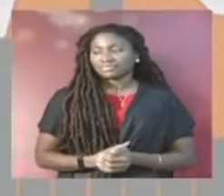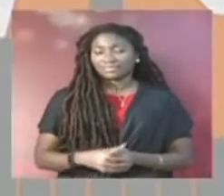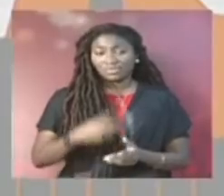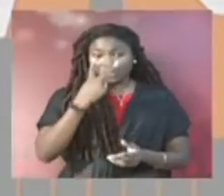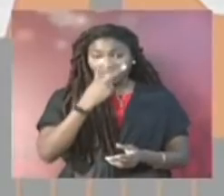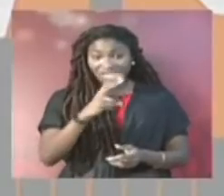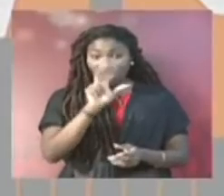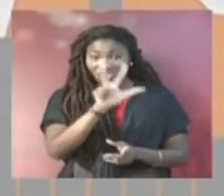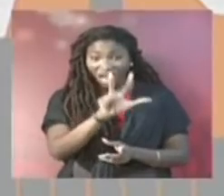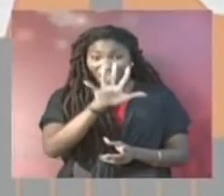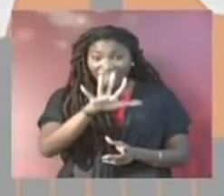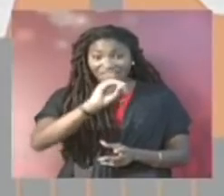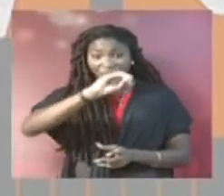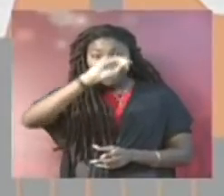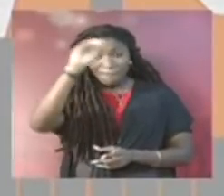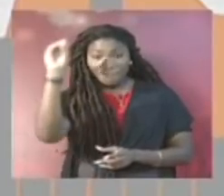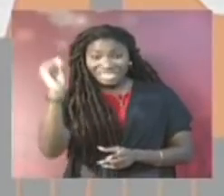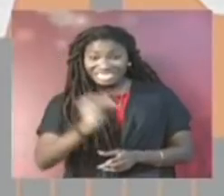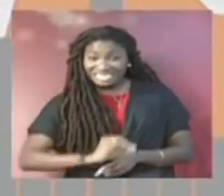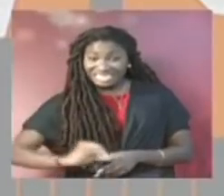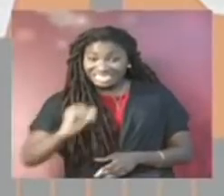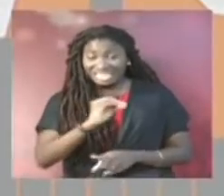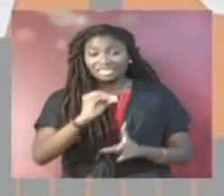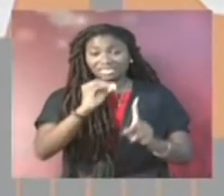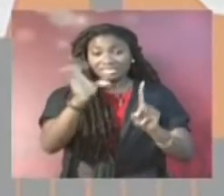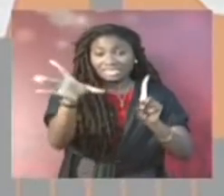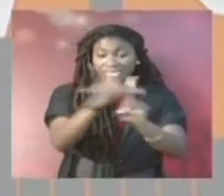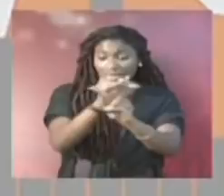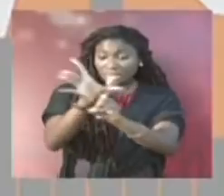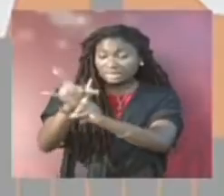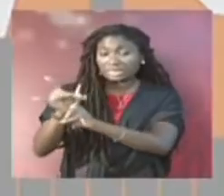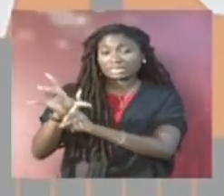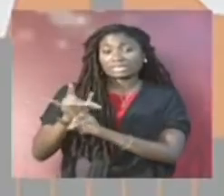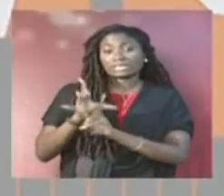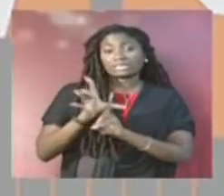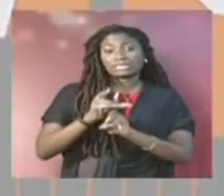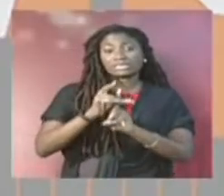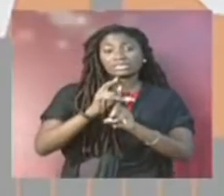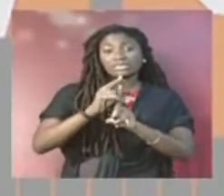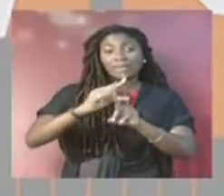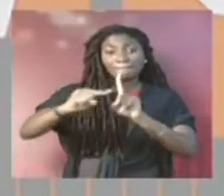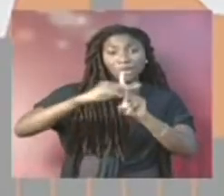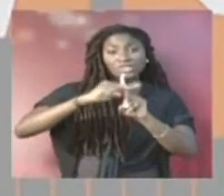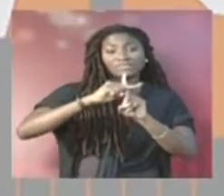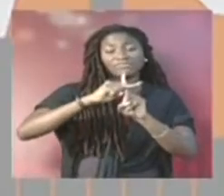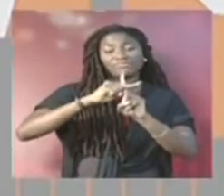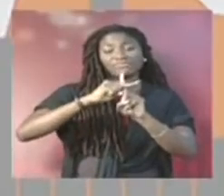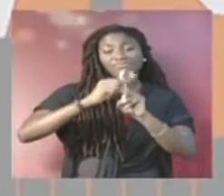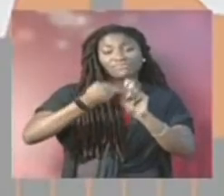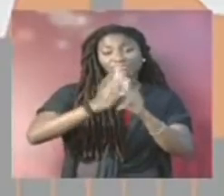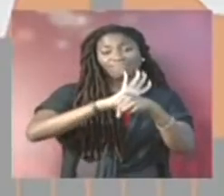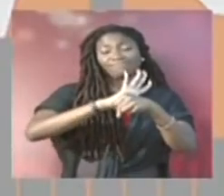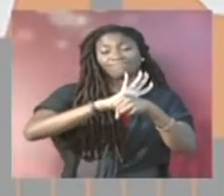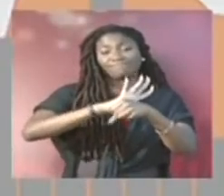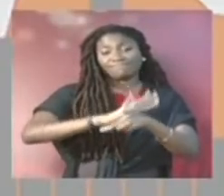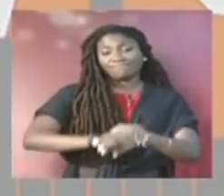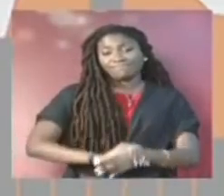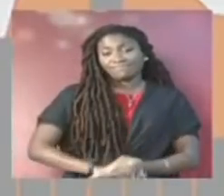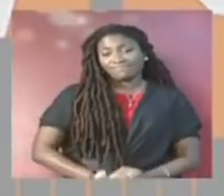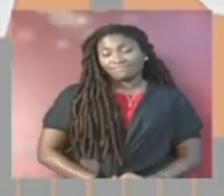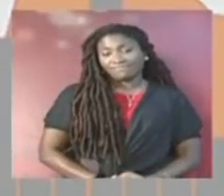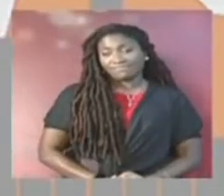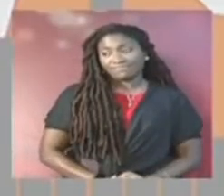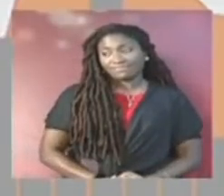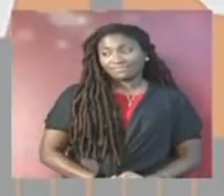positive COVID tests out of every 100 tests done. So 35% positivity. And that